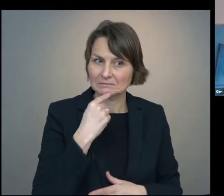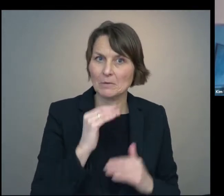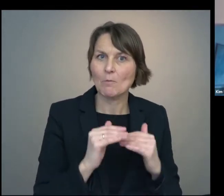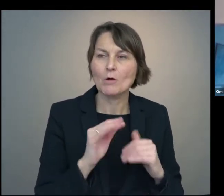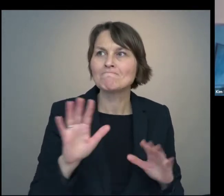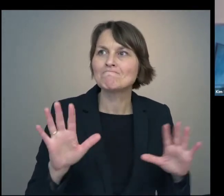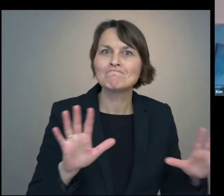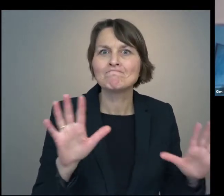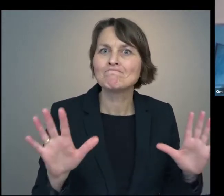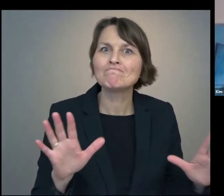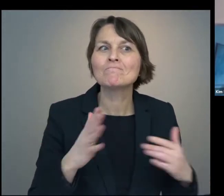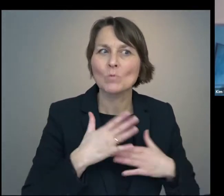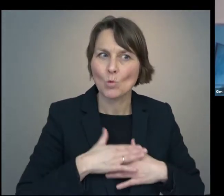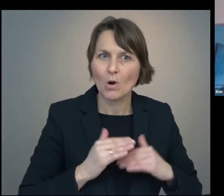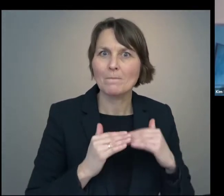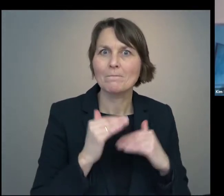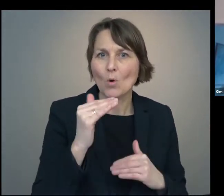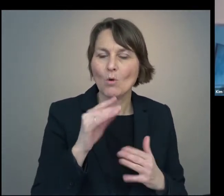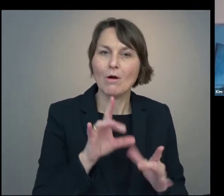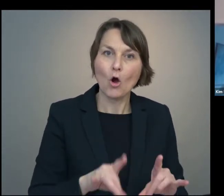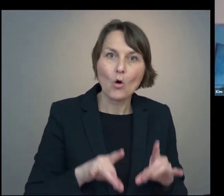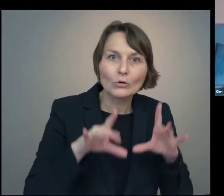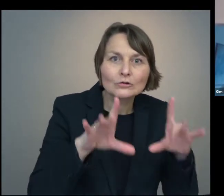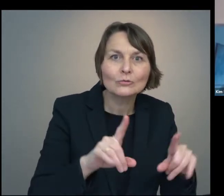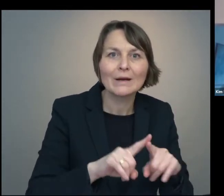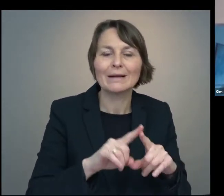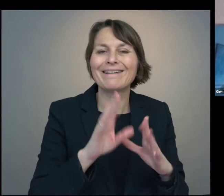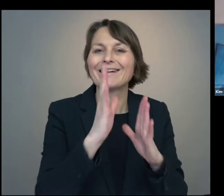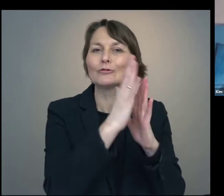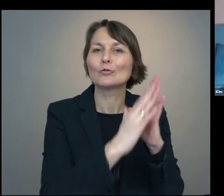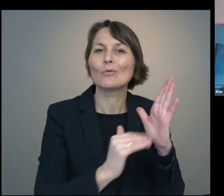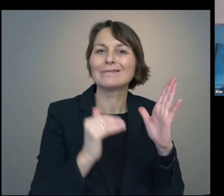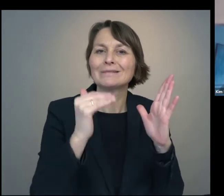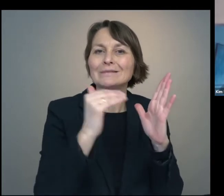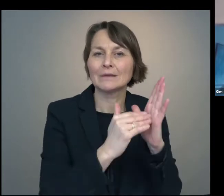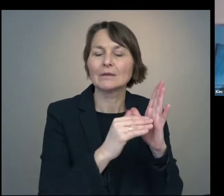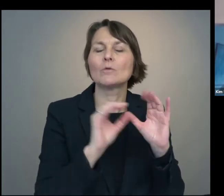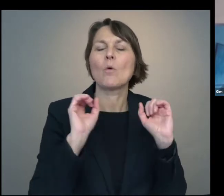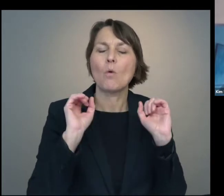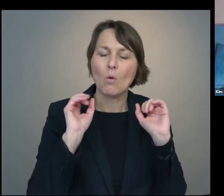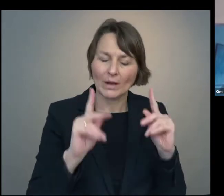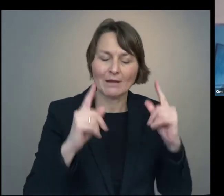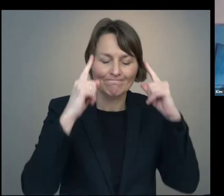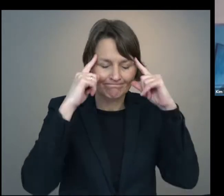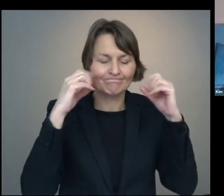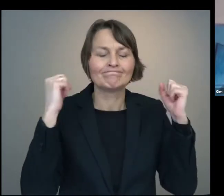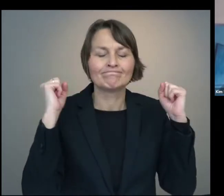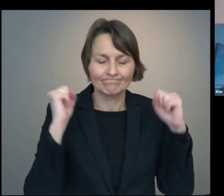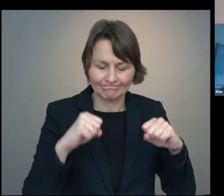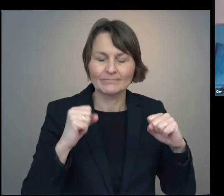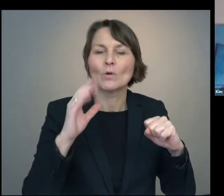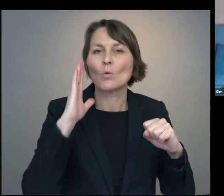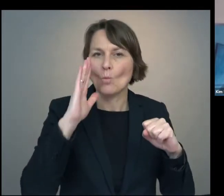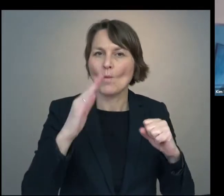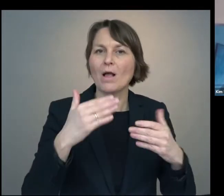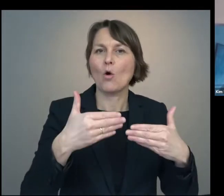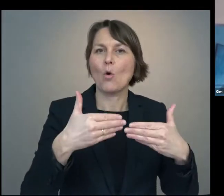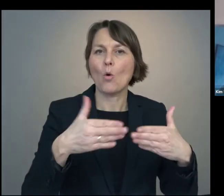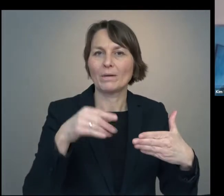there's an interest in Australia and New Zealand, and that is why we are opening an office there. Following that